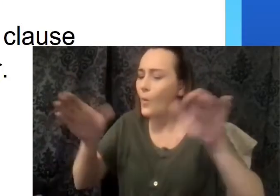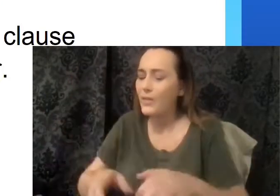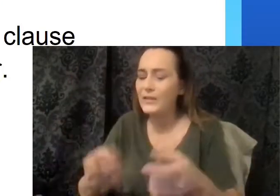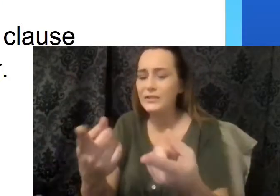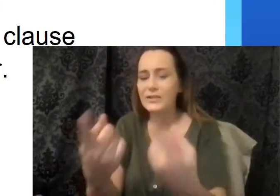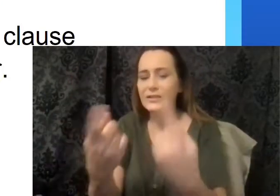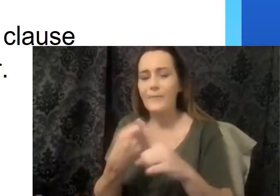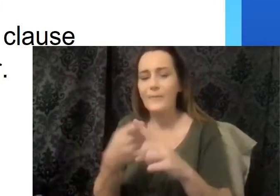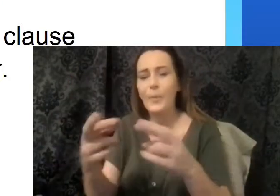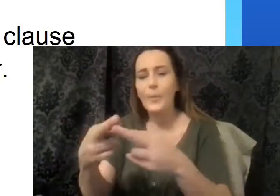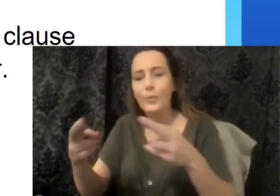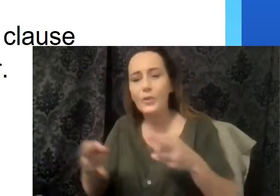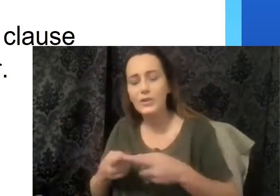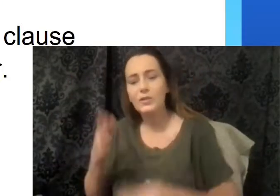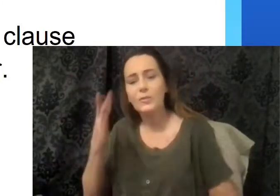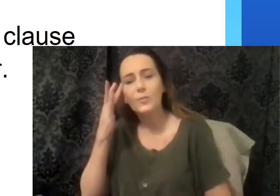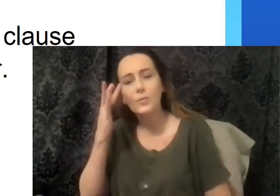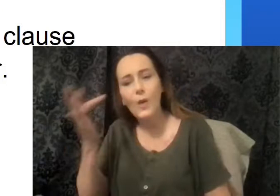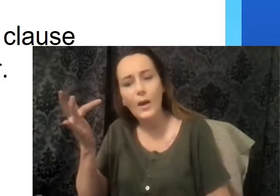region?